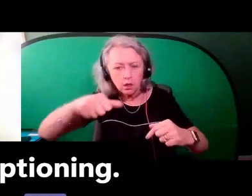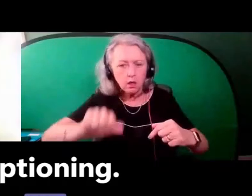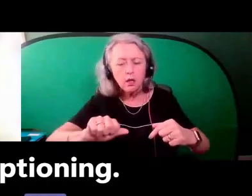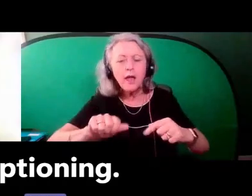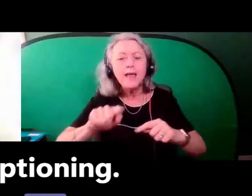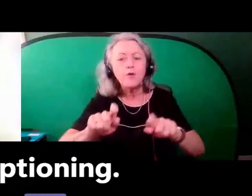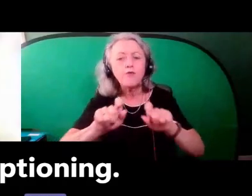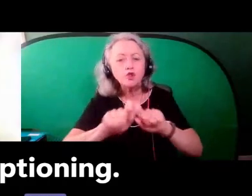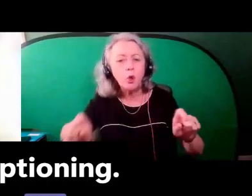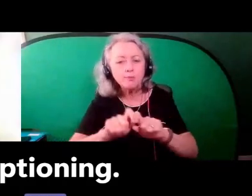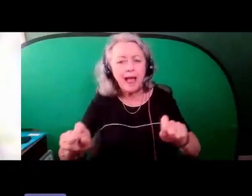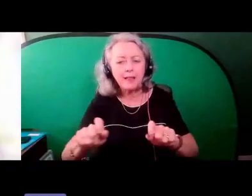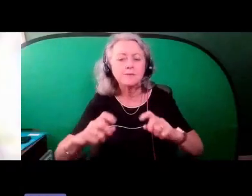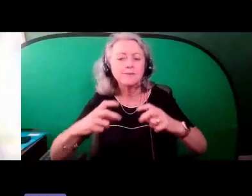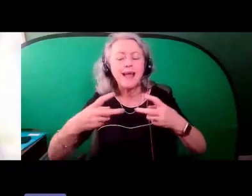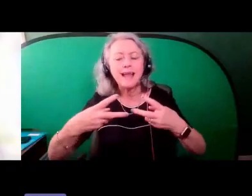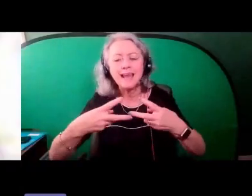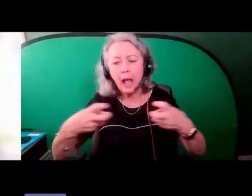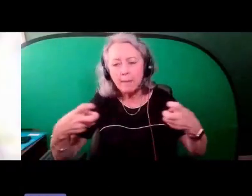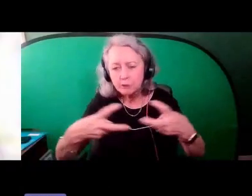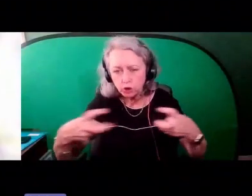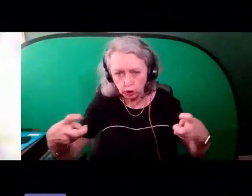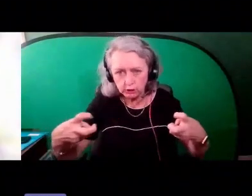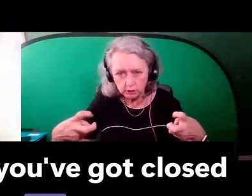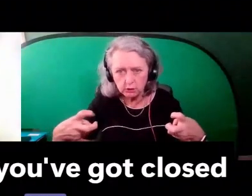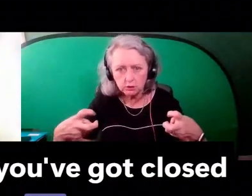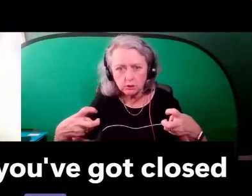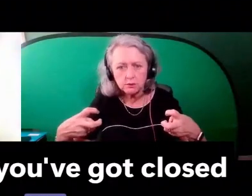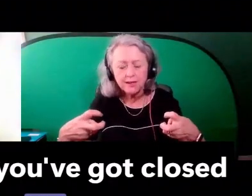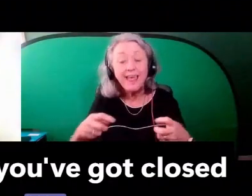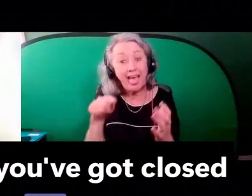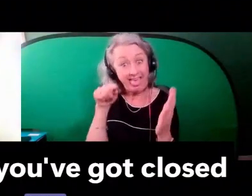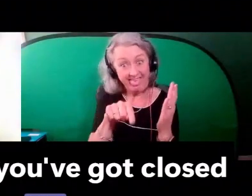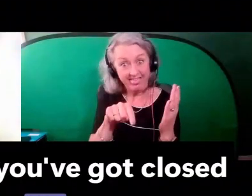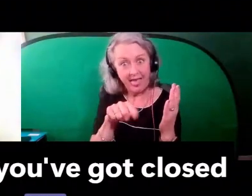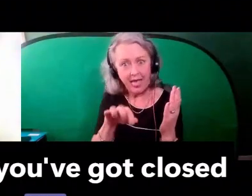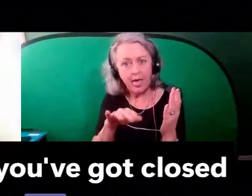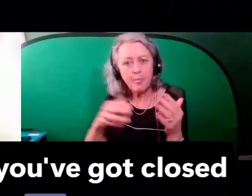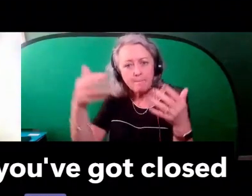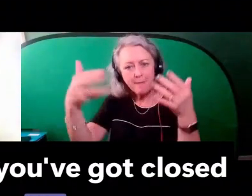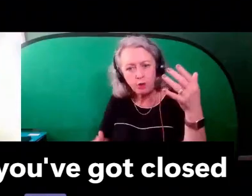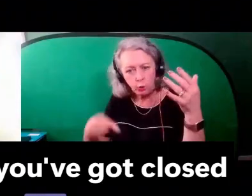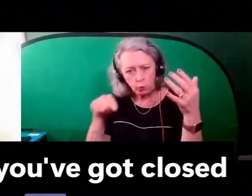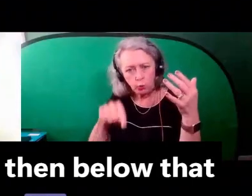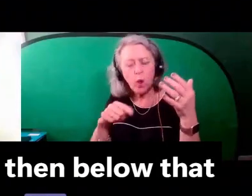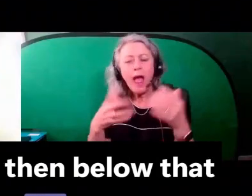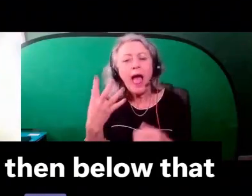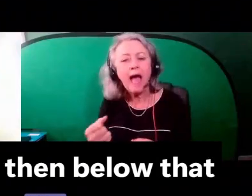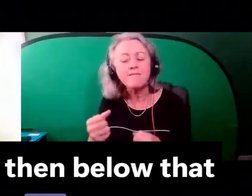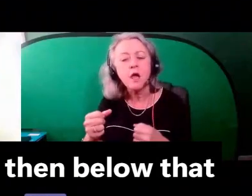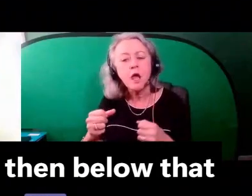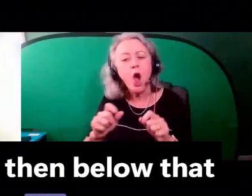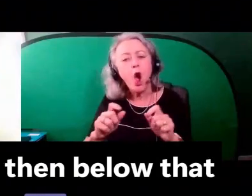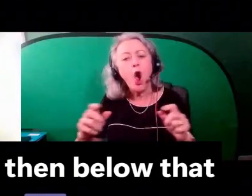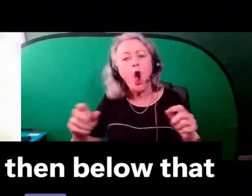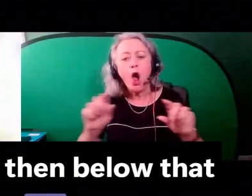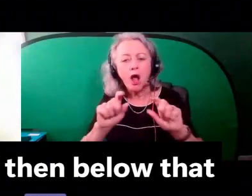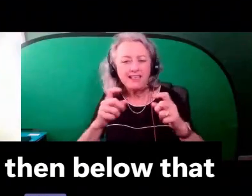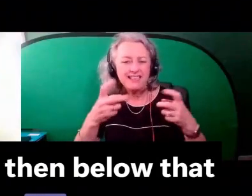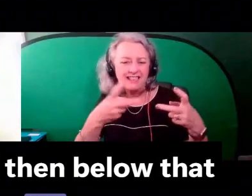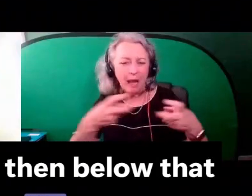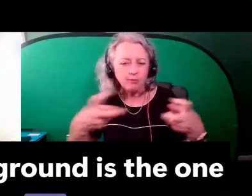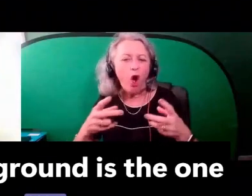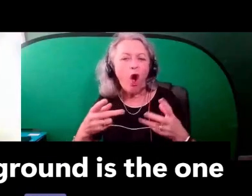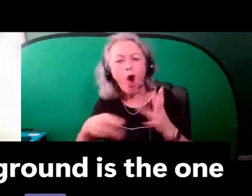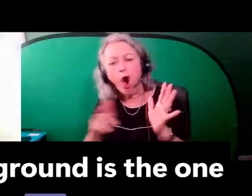got subtitles and captioning, and then in that menu you've got closed captions on or off, and